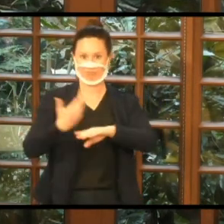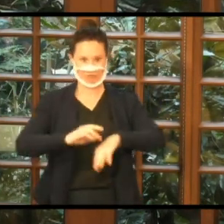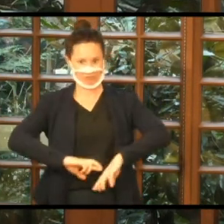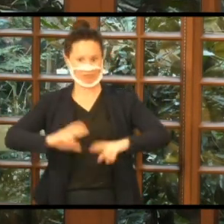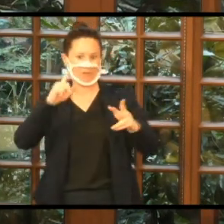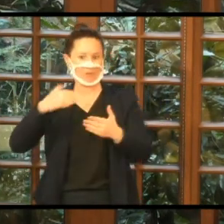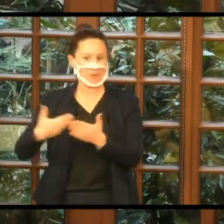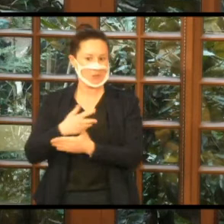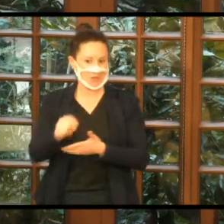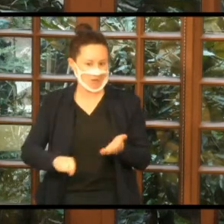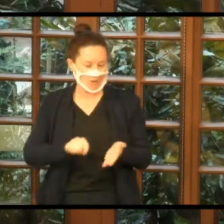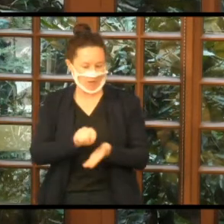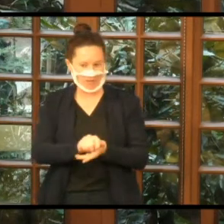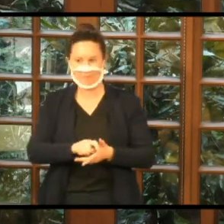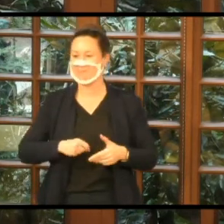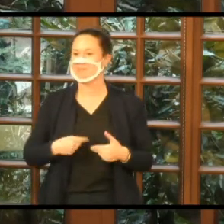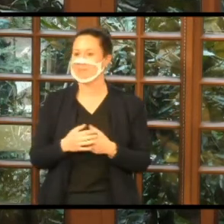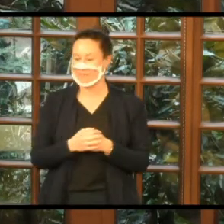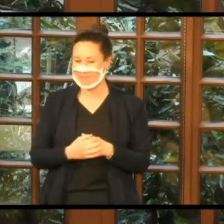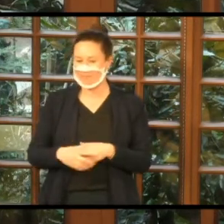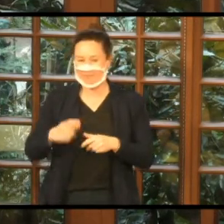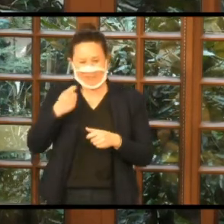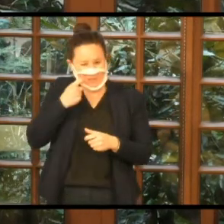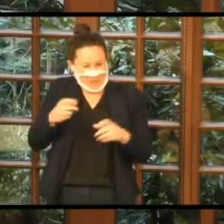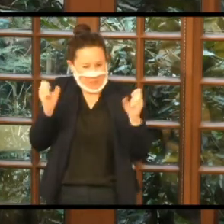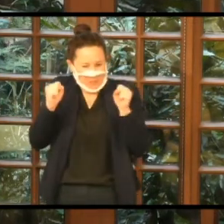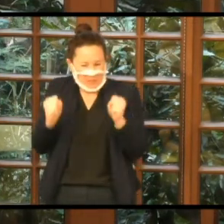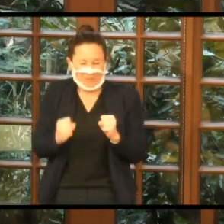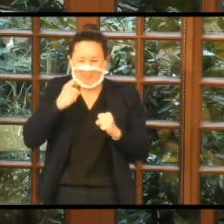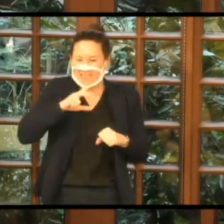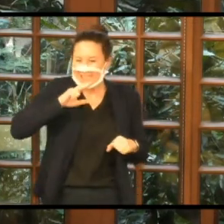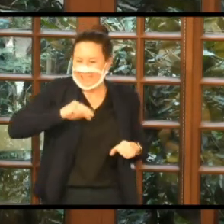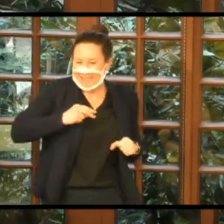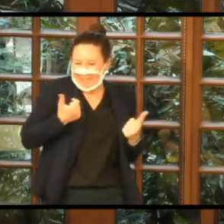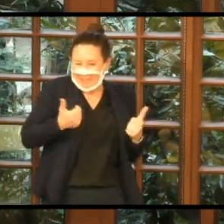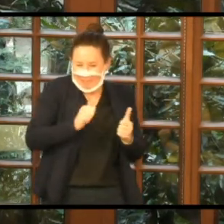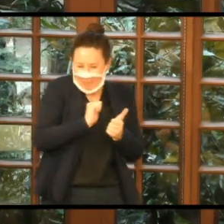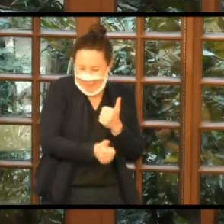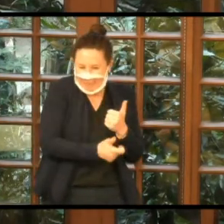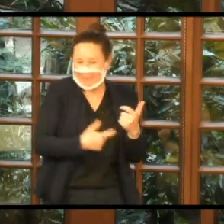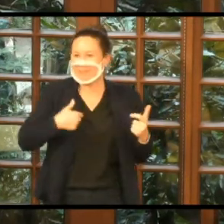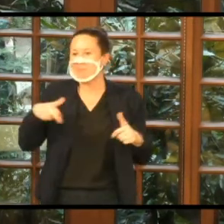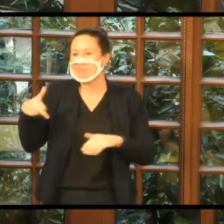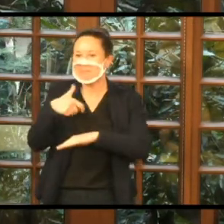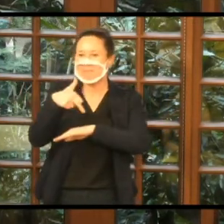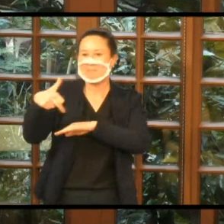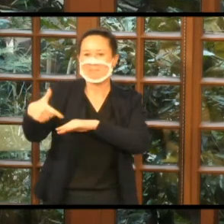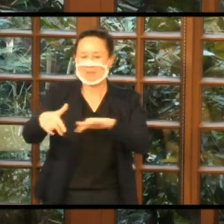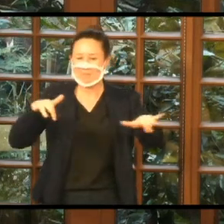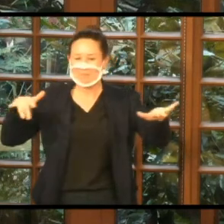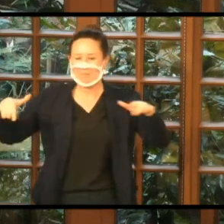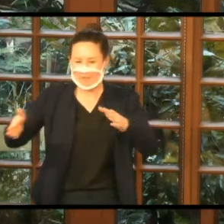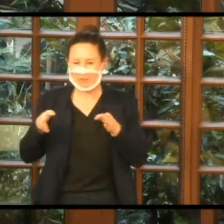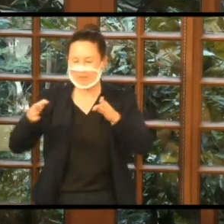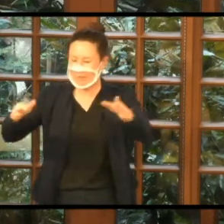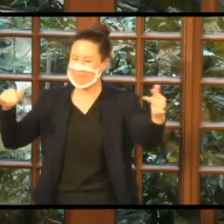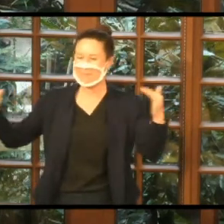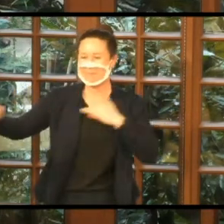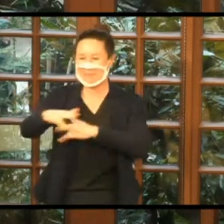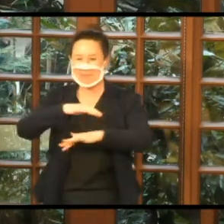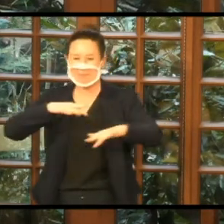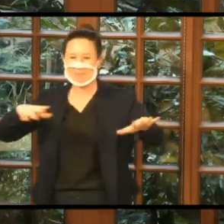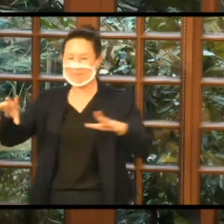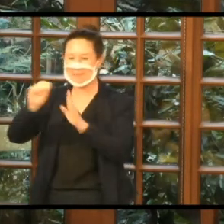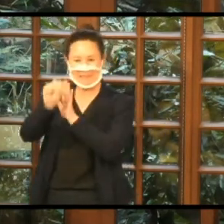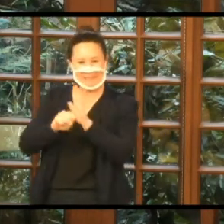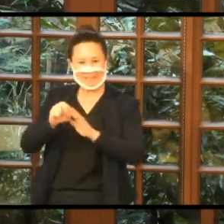era. It was the earnest start of winter just after Thanksgiving, and I found myself on a bustling thoroughfare aglow with the season.